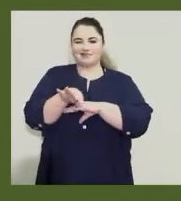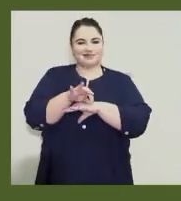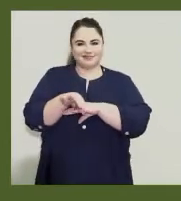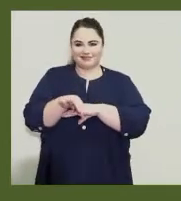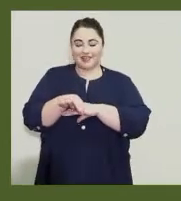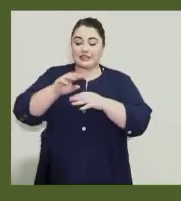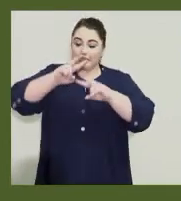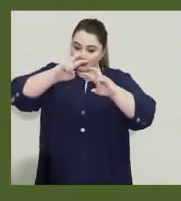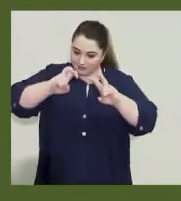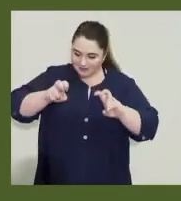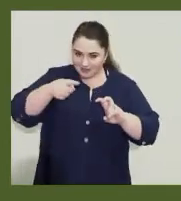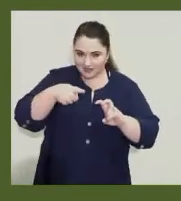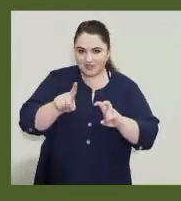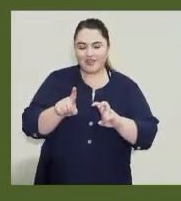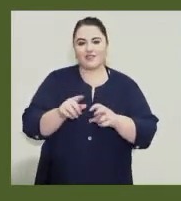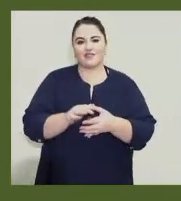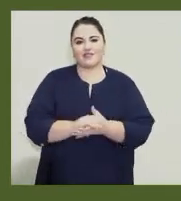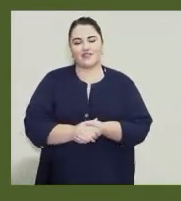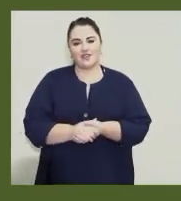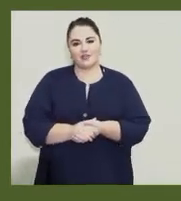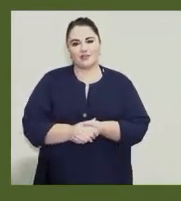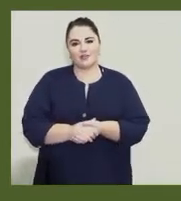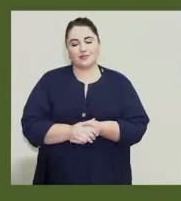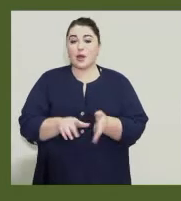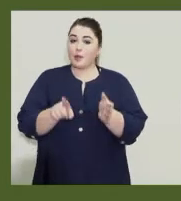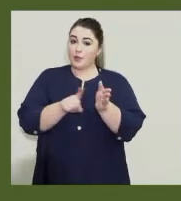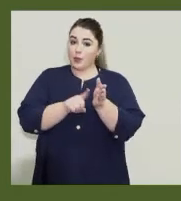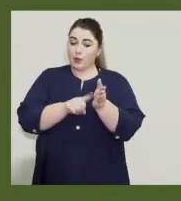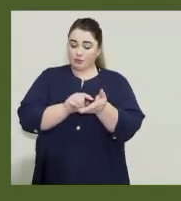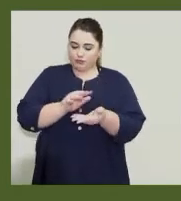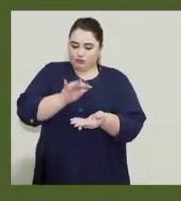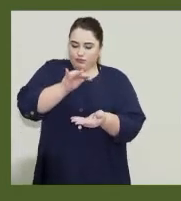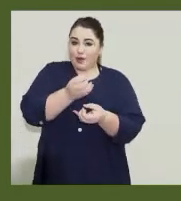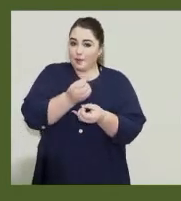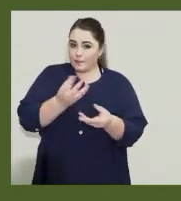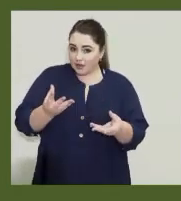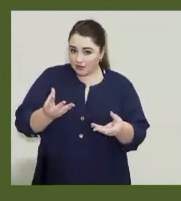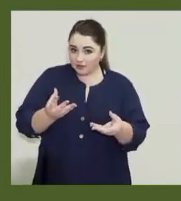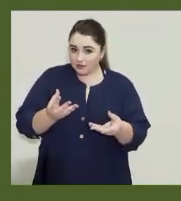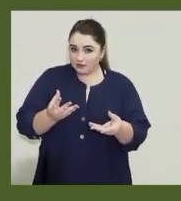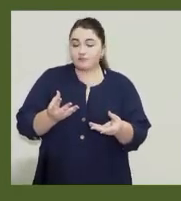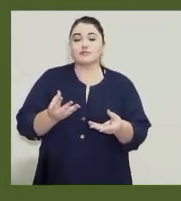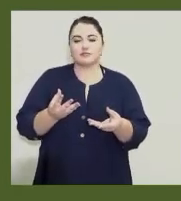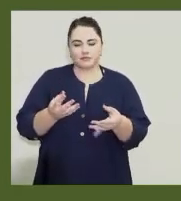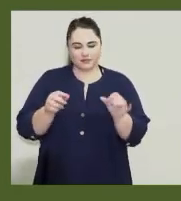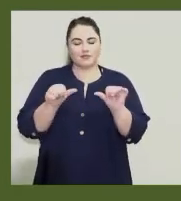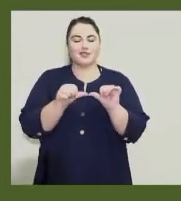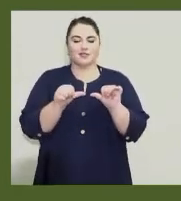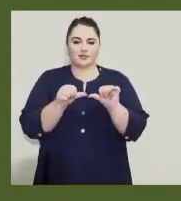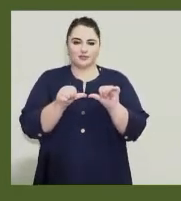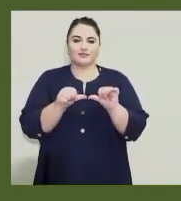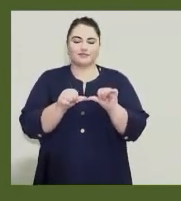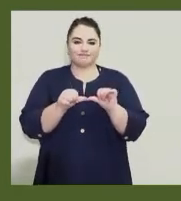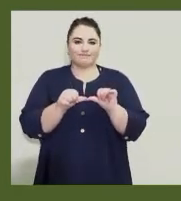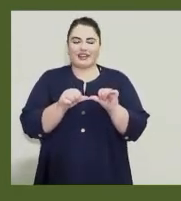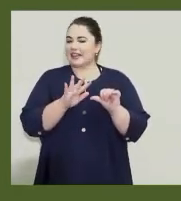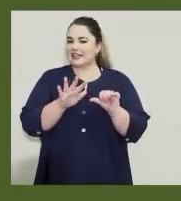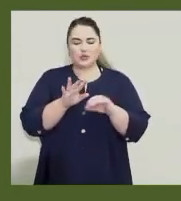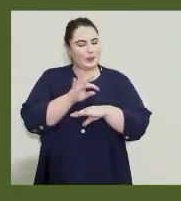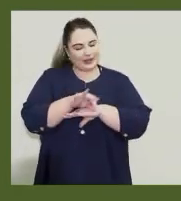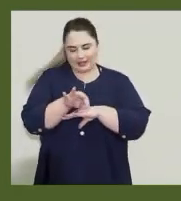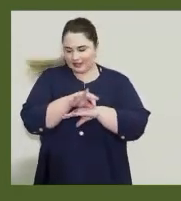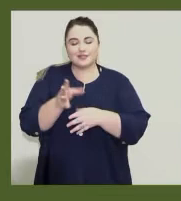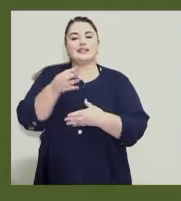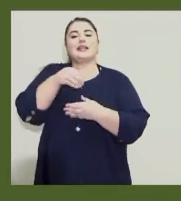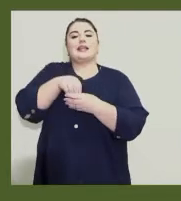actually part of the experiment. The amount of urine produced was measured. Now, this was part of the